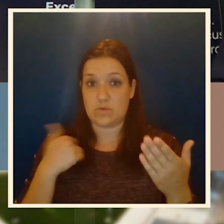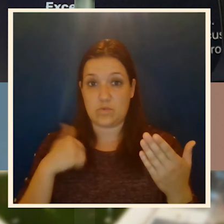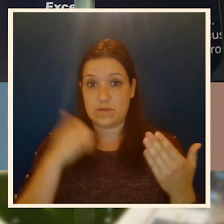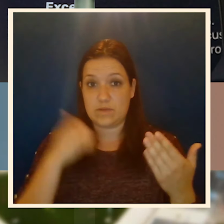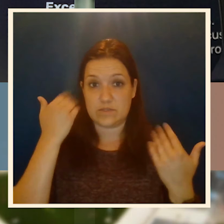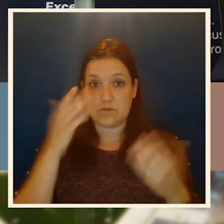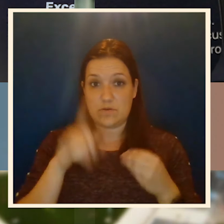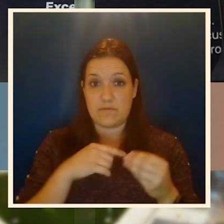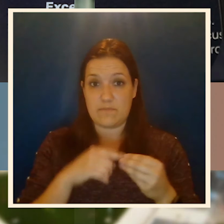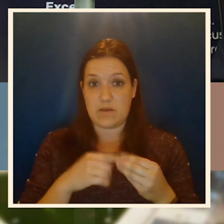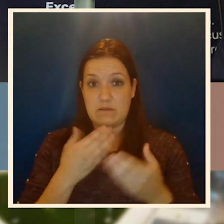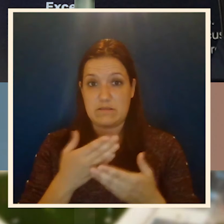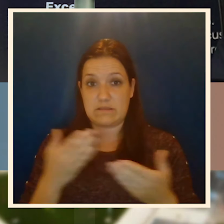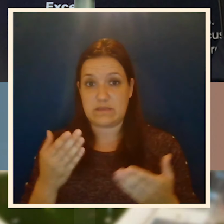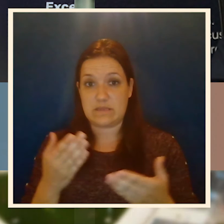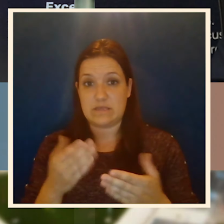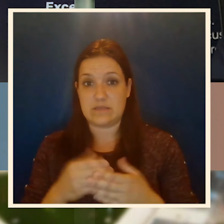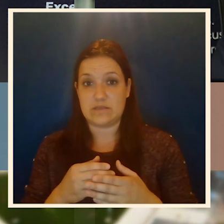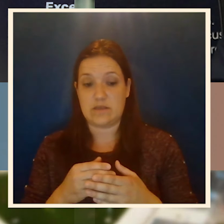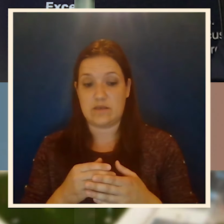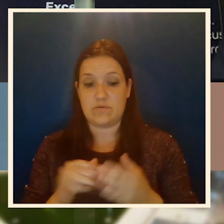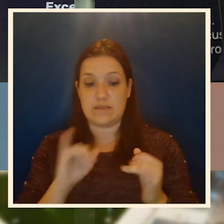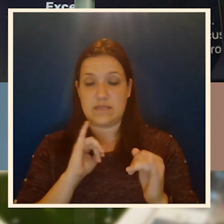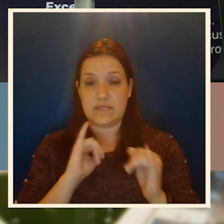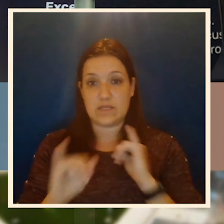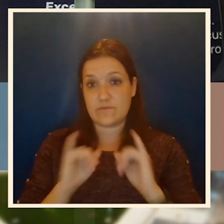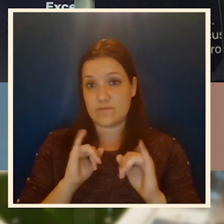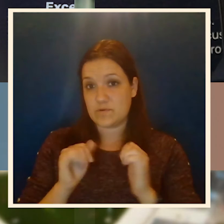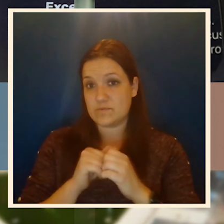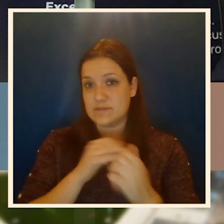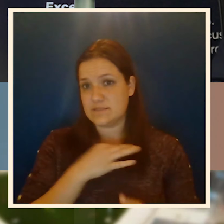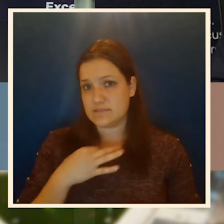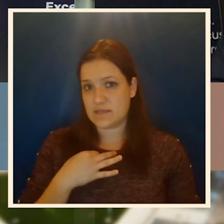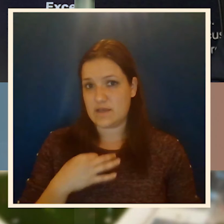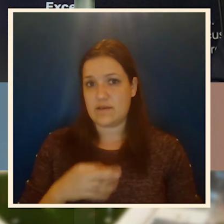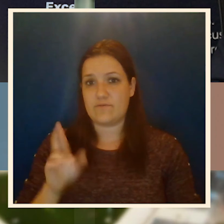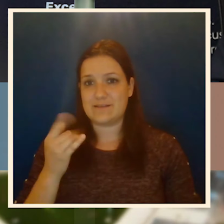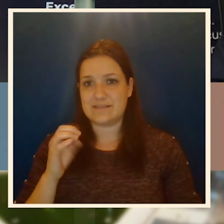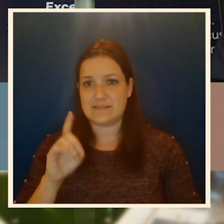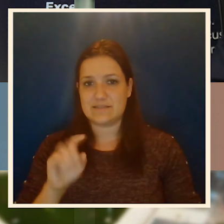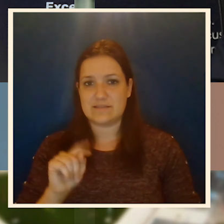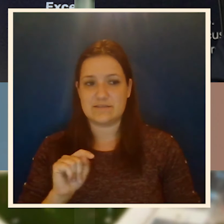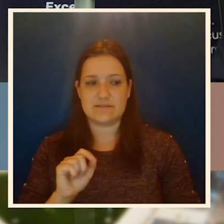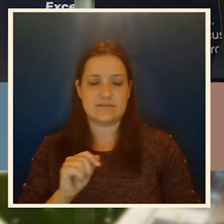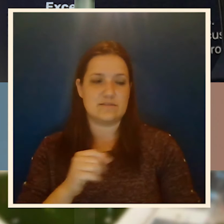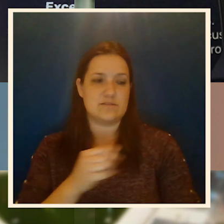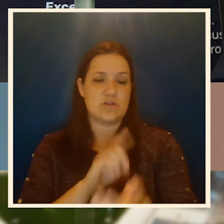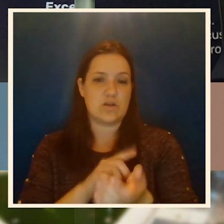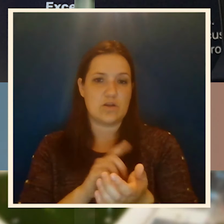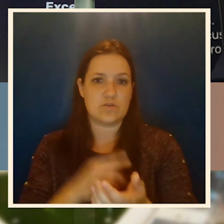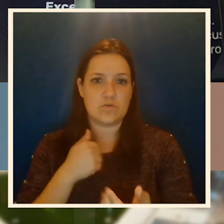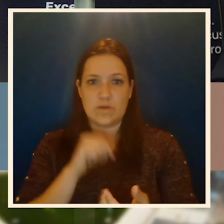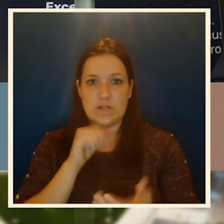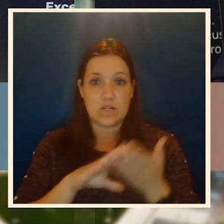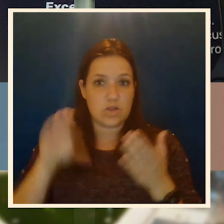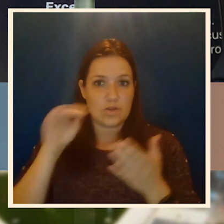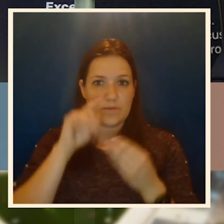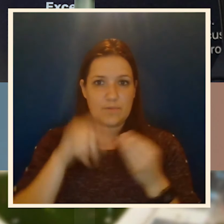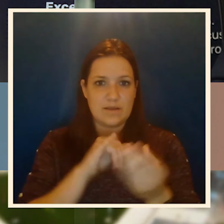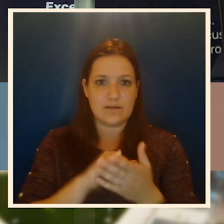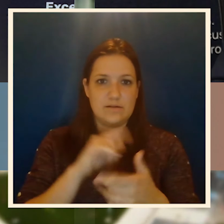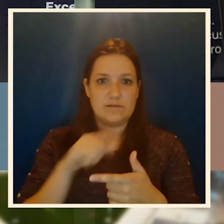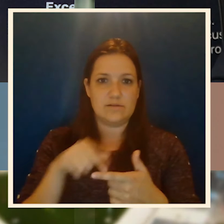of, things that came through in some of their interviews with staff and residents and doctors. And so we didn't learn about those until